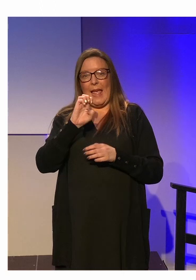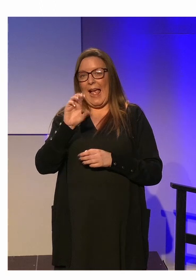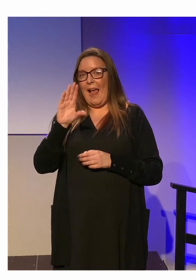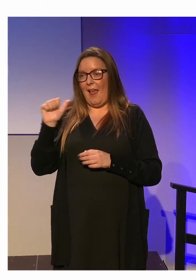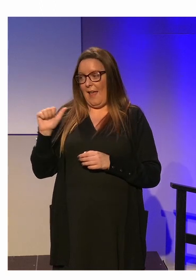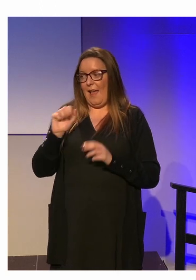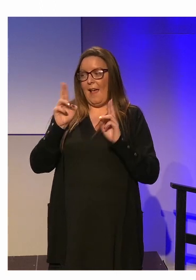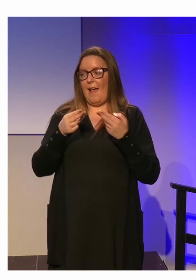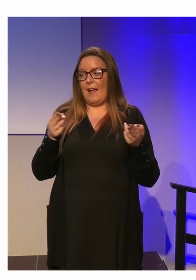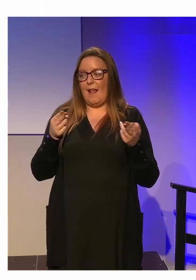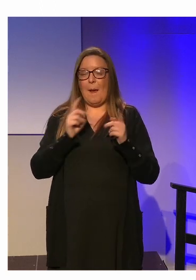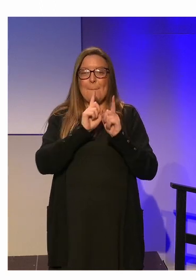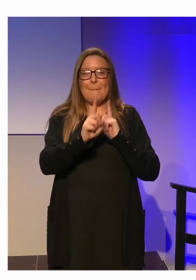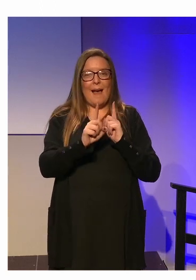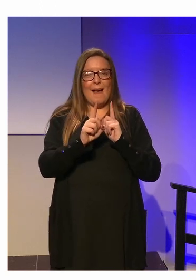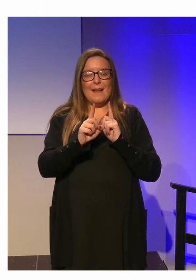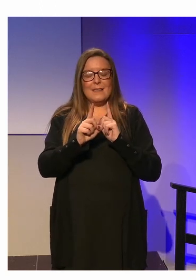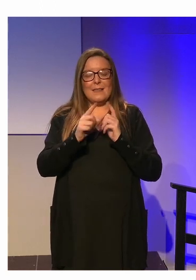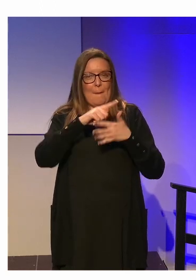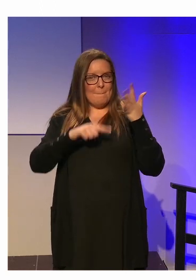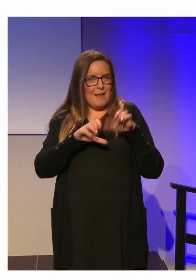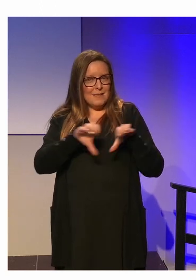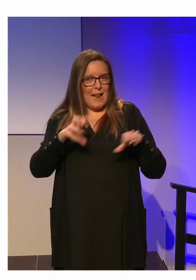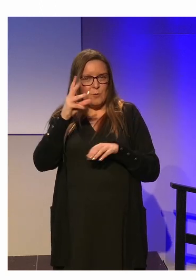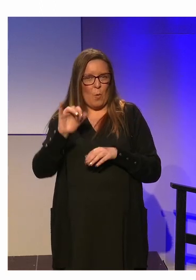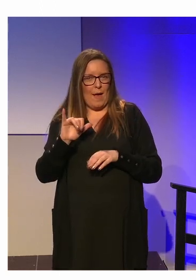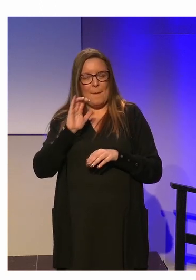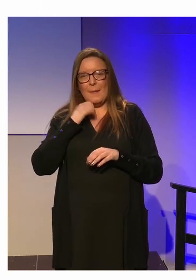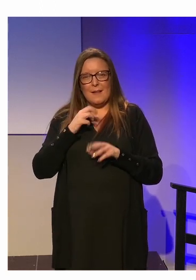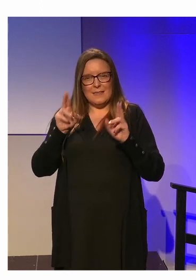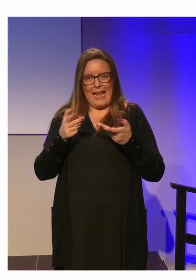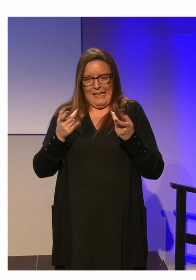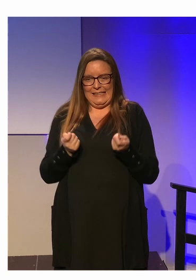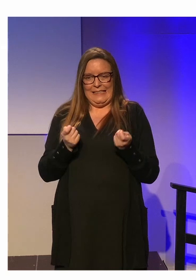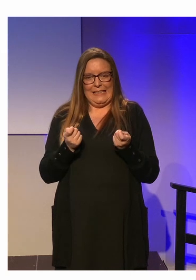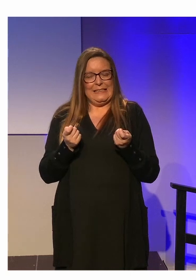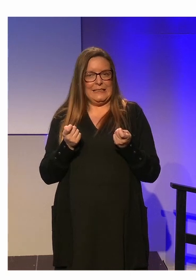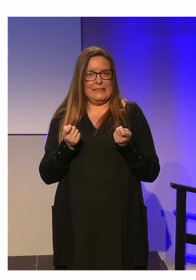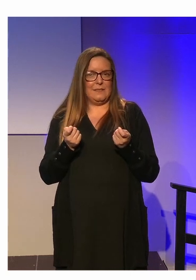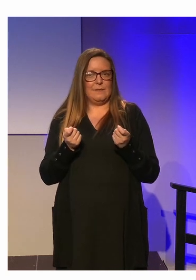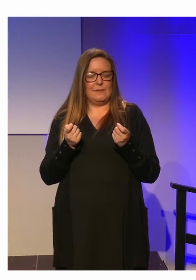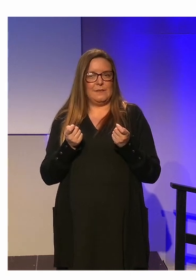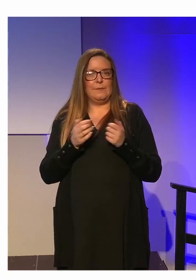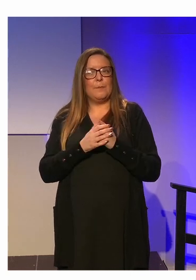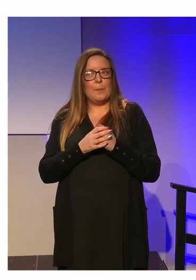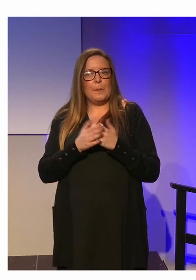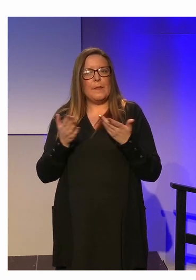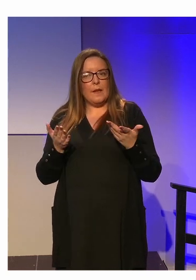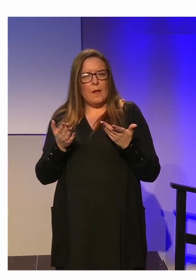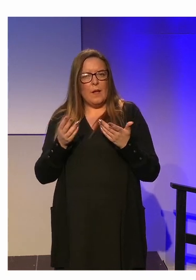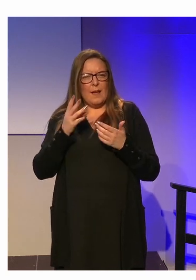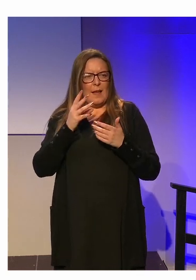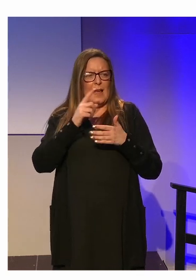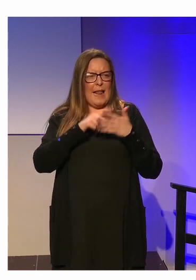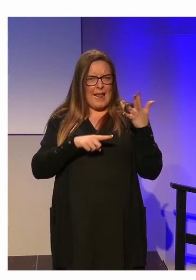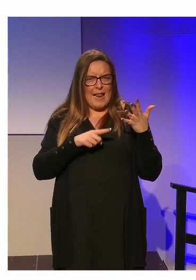still. That is one we hear all the time. Actually, Ella can't pass math because the lessons require